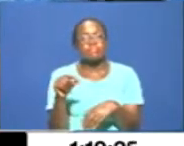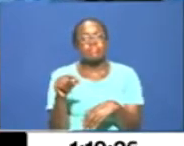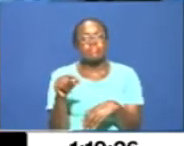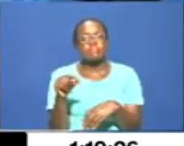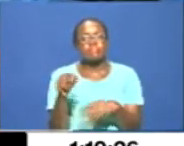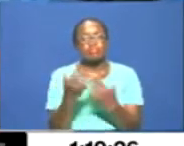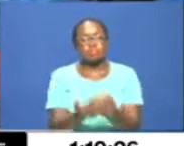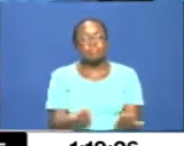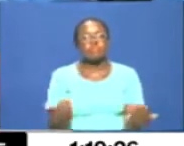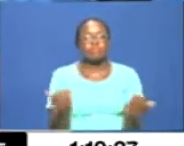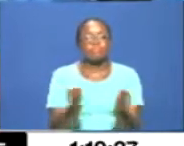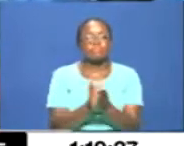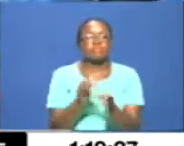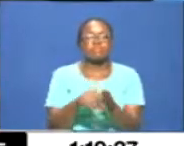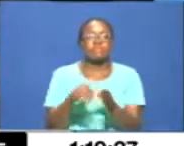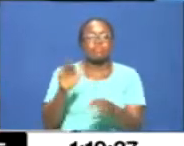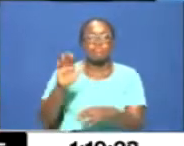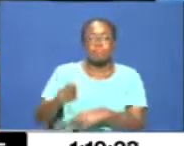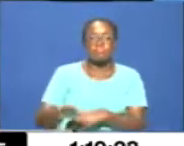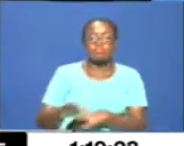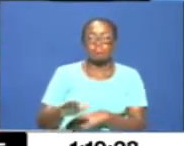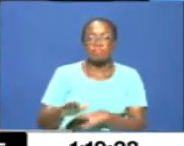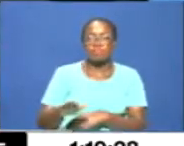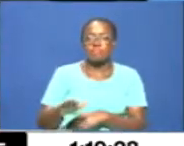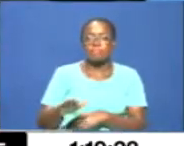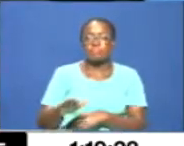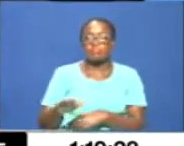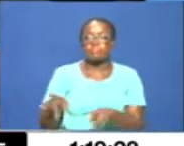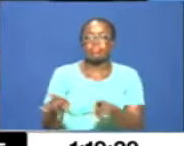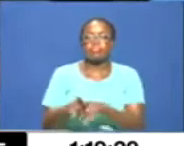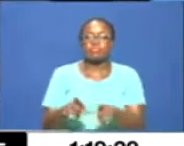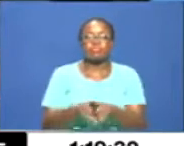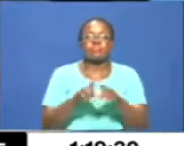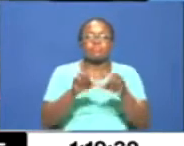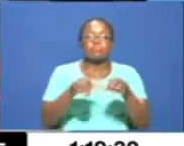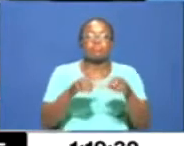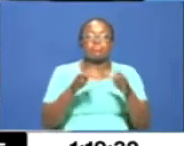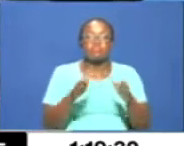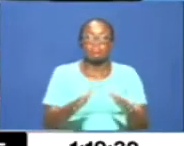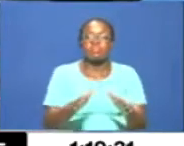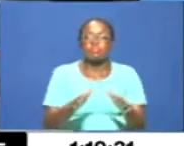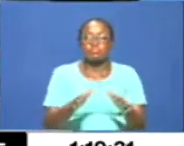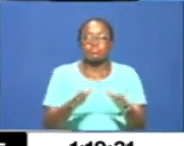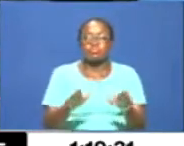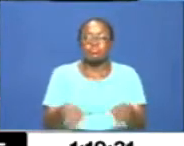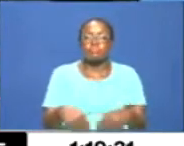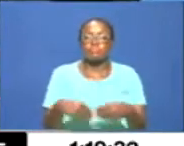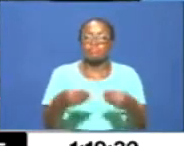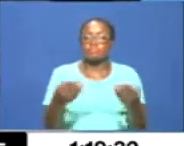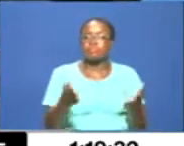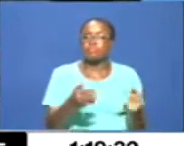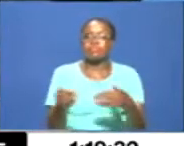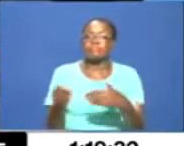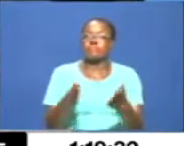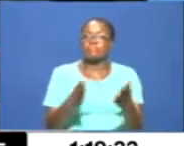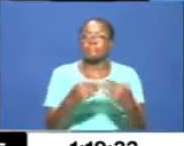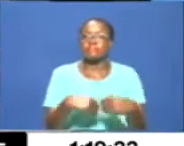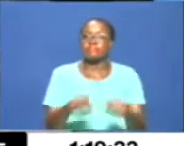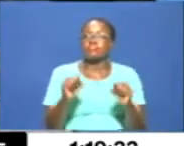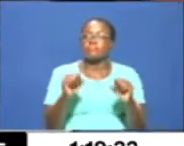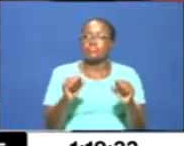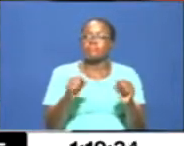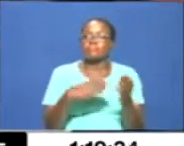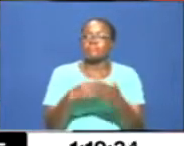facility within the park. And of course, the farmers in providing an opportunity to be able to sell